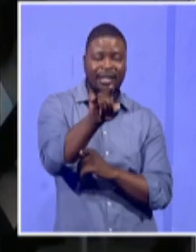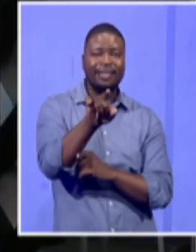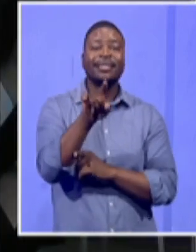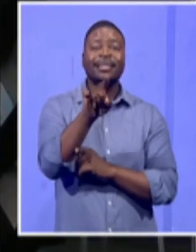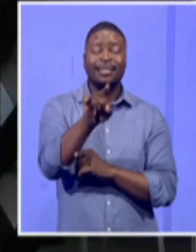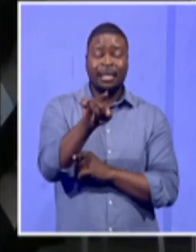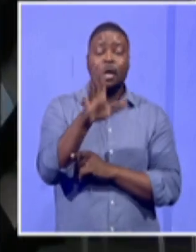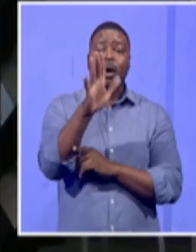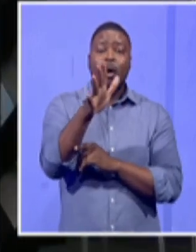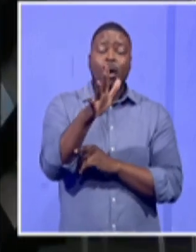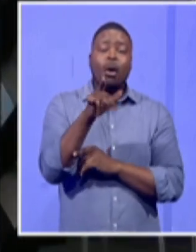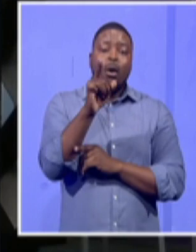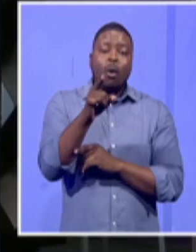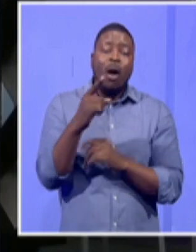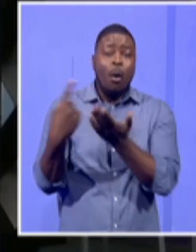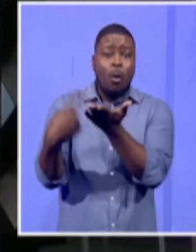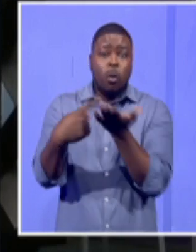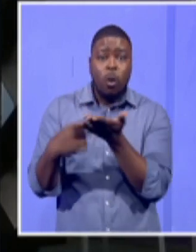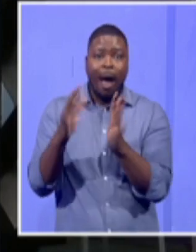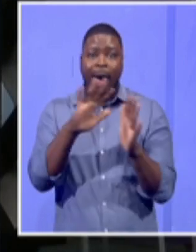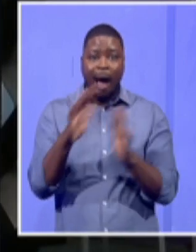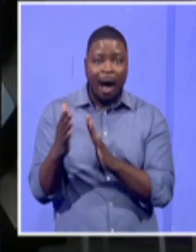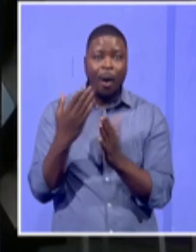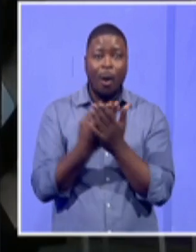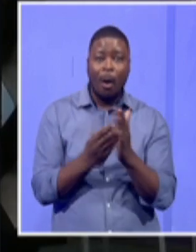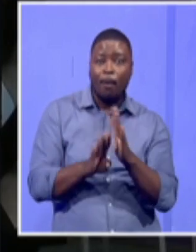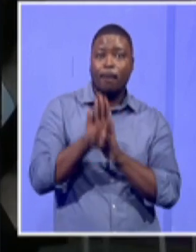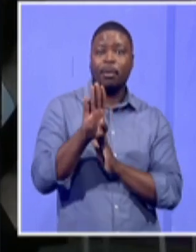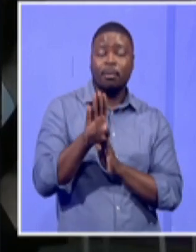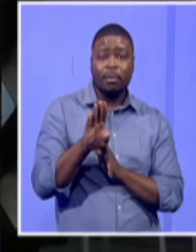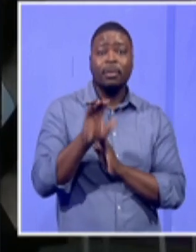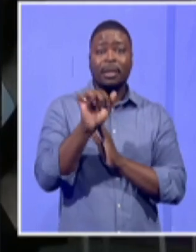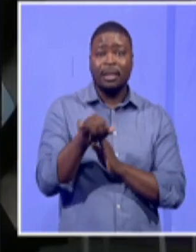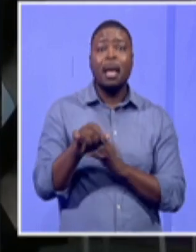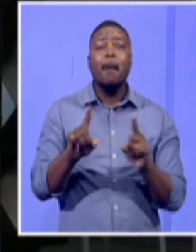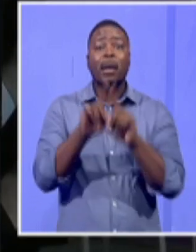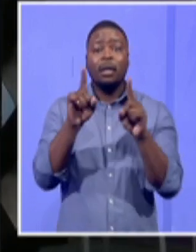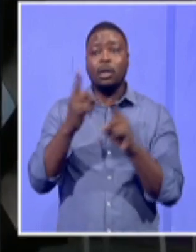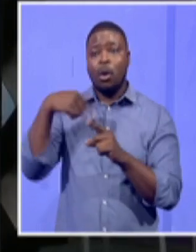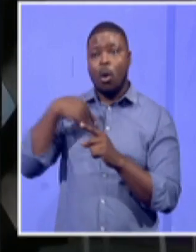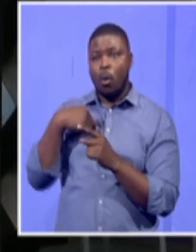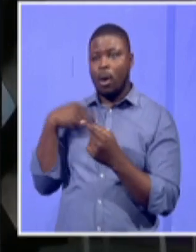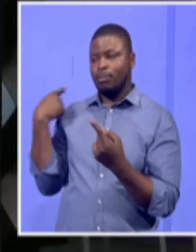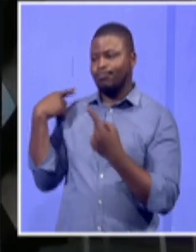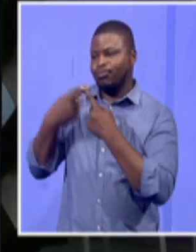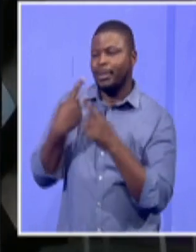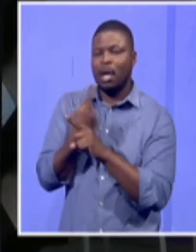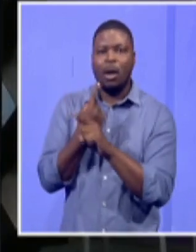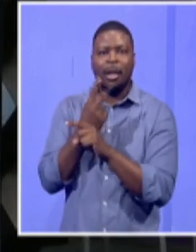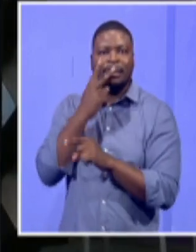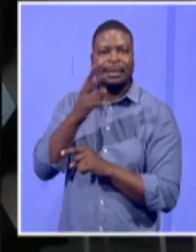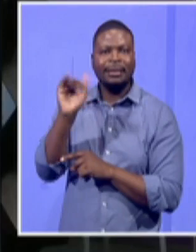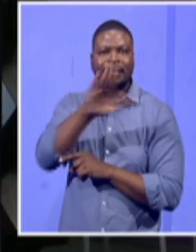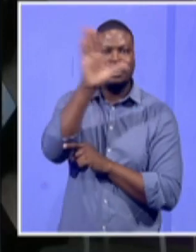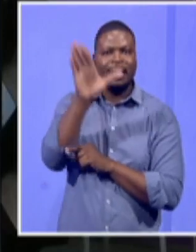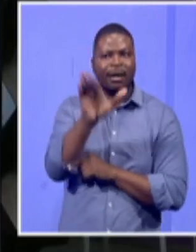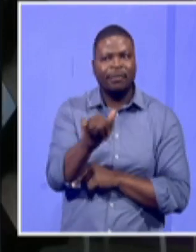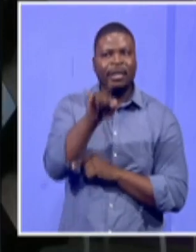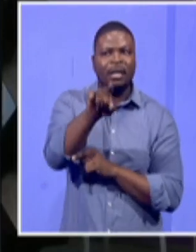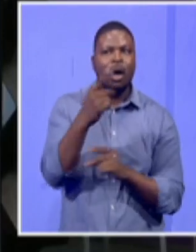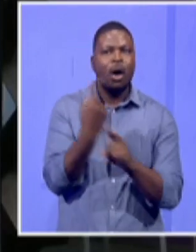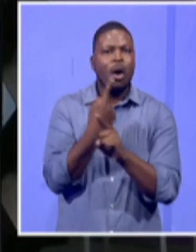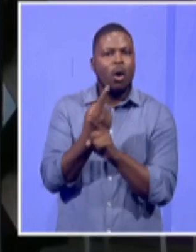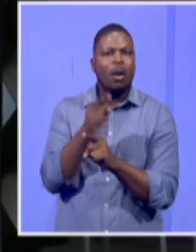that over the past few years, we really have seen the South African government work very, very hard to start digitizing and digitalizing